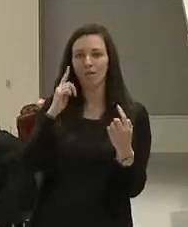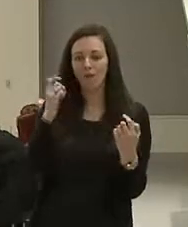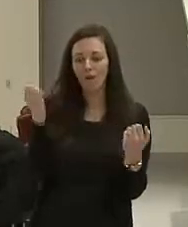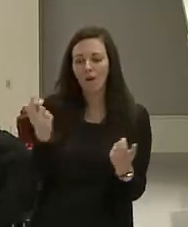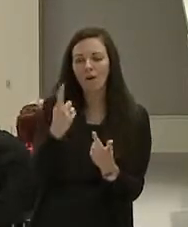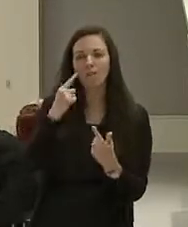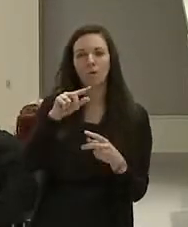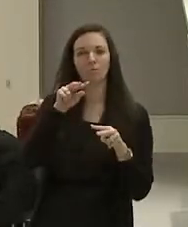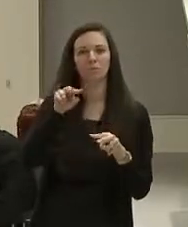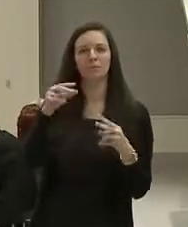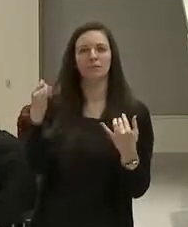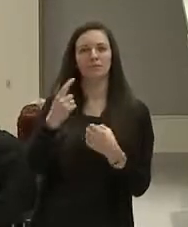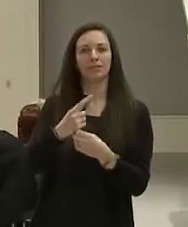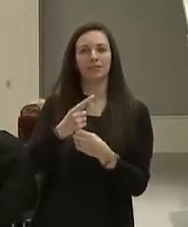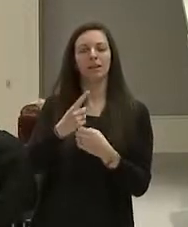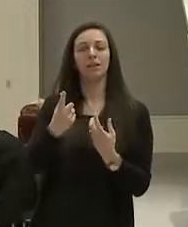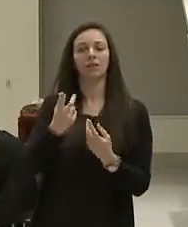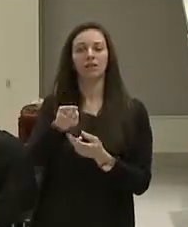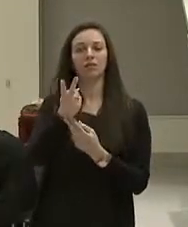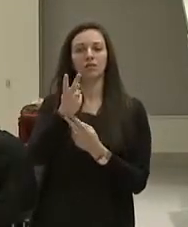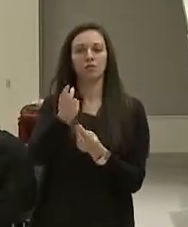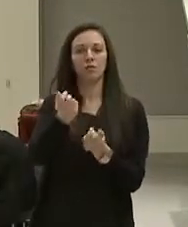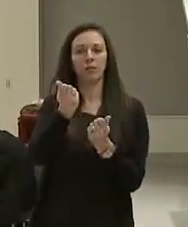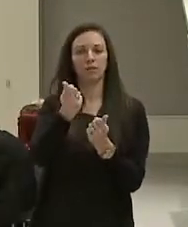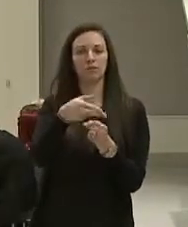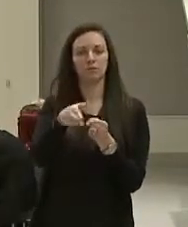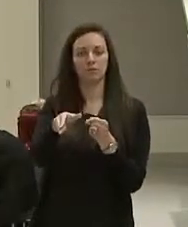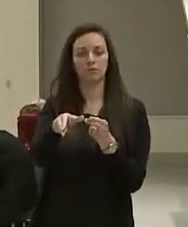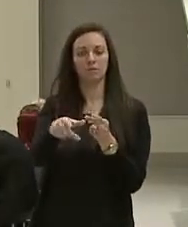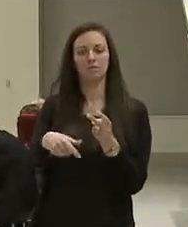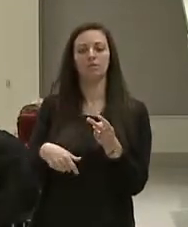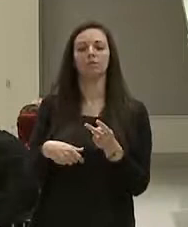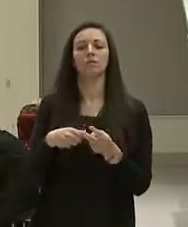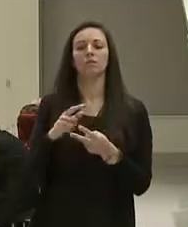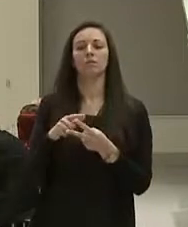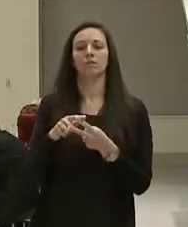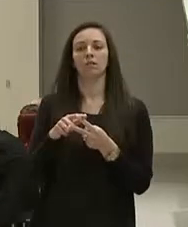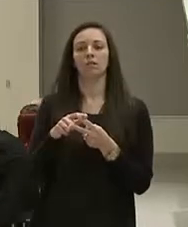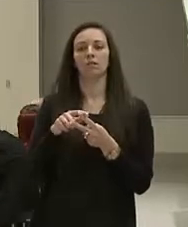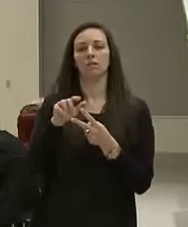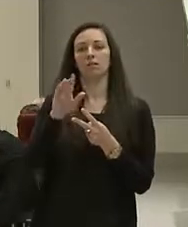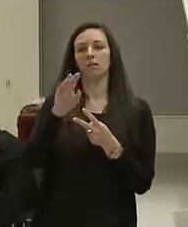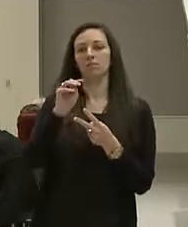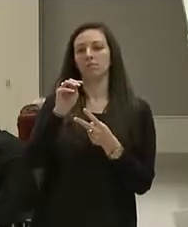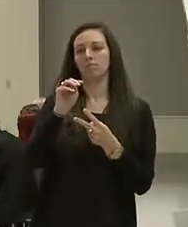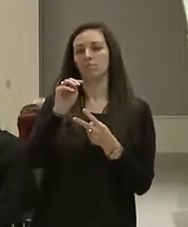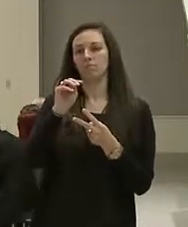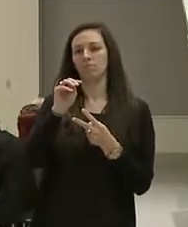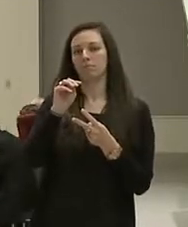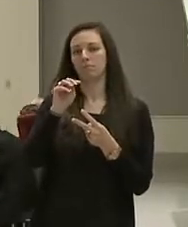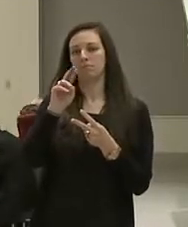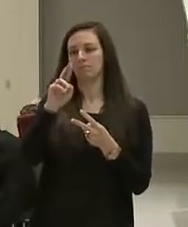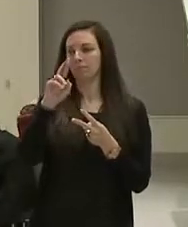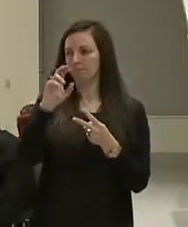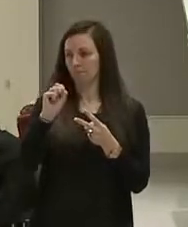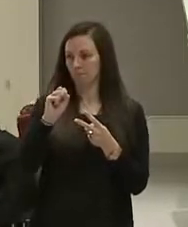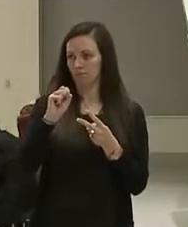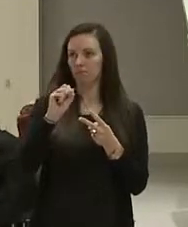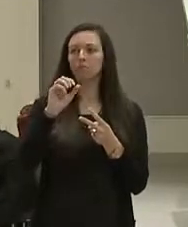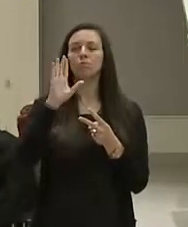Two quick thanks. One to Mr. Brown for closing comments and reminding us